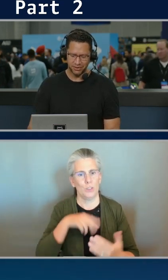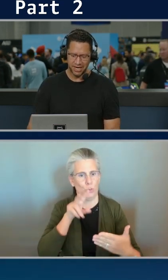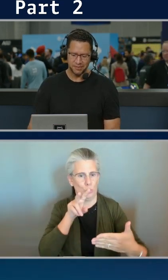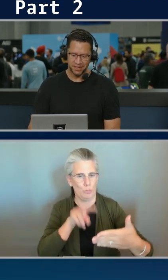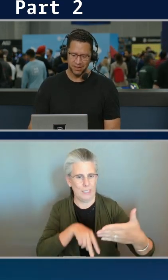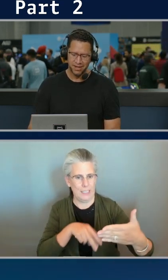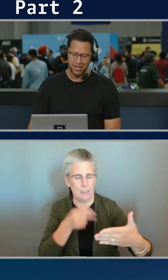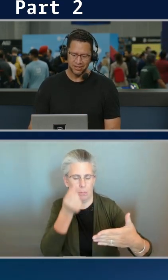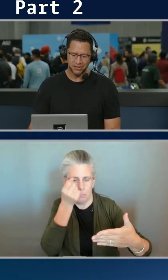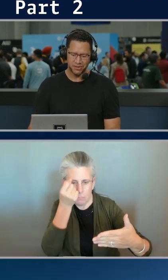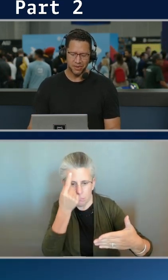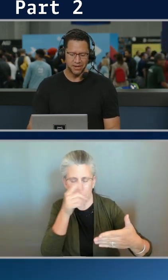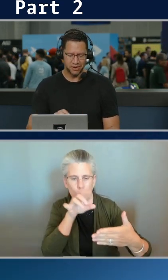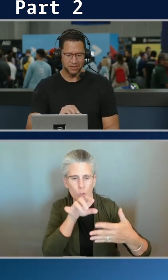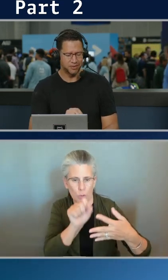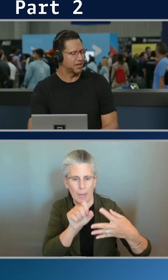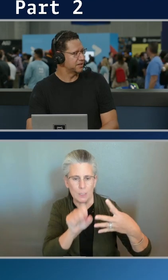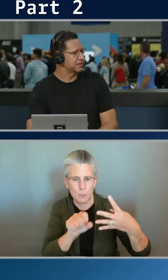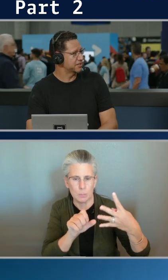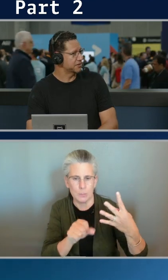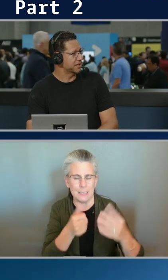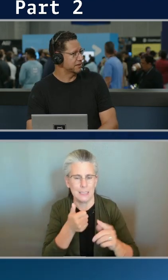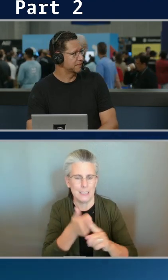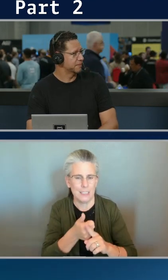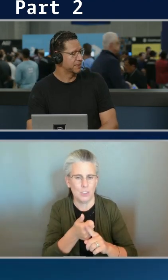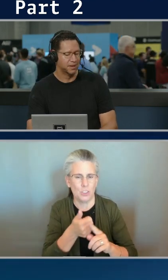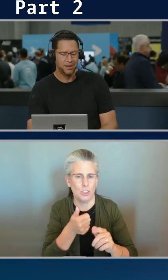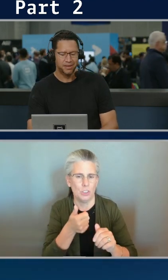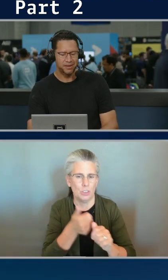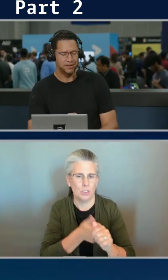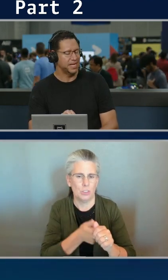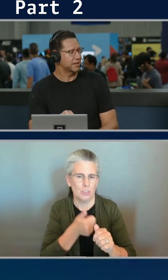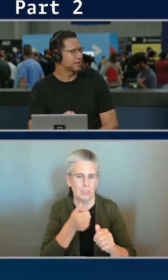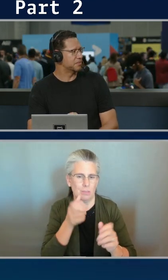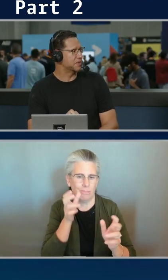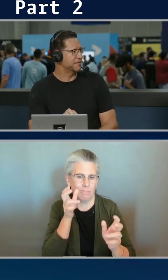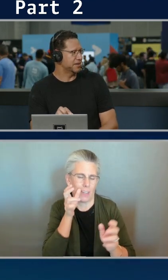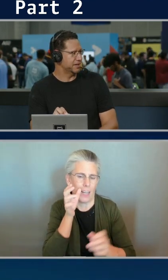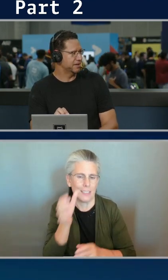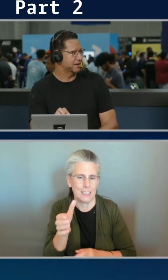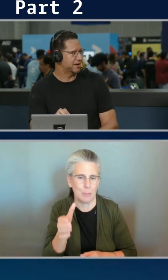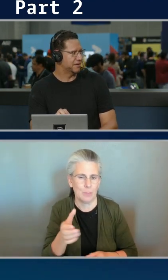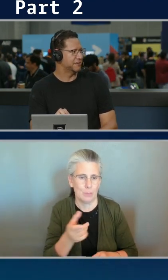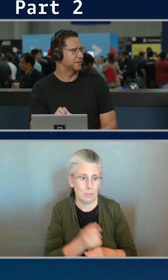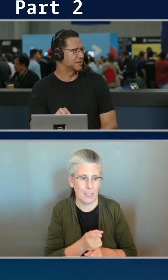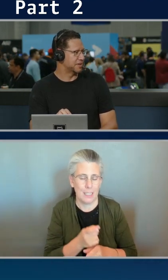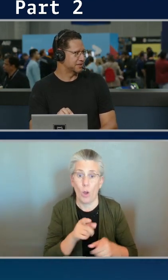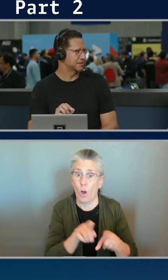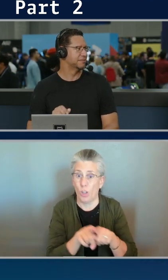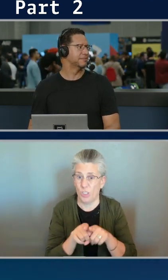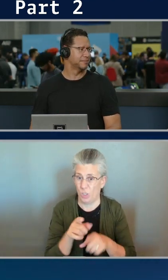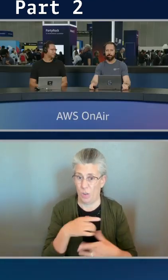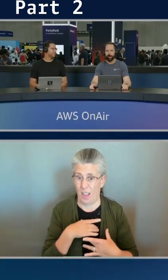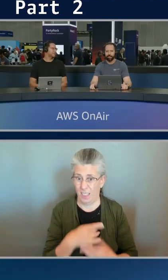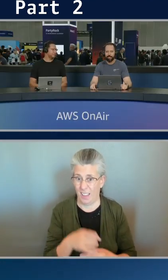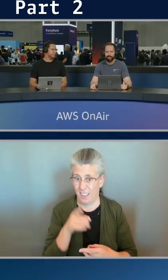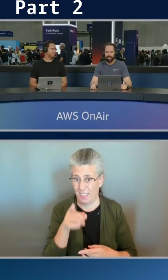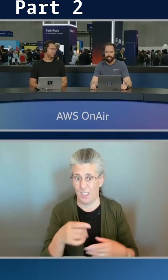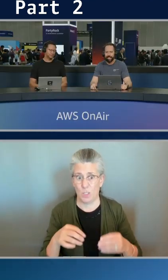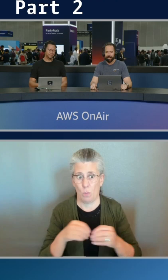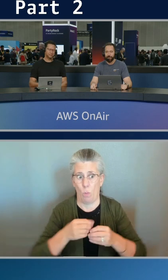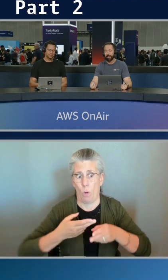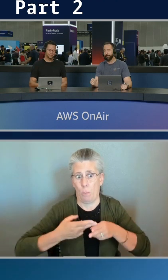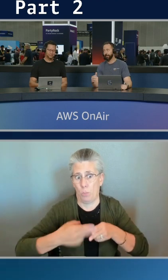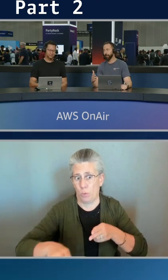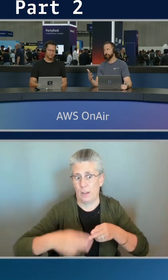to grasp here. It's also, I noticed an additional thing, the length, the brevity of the response. Yeah, that's something I was going to